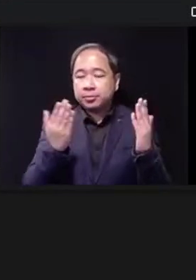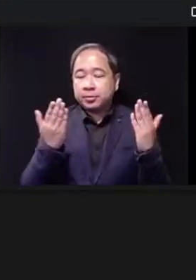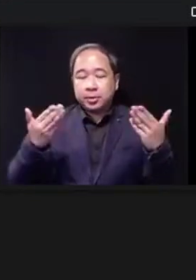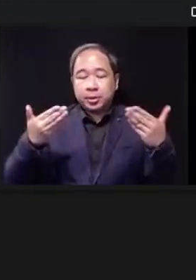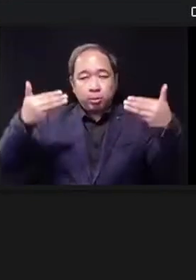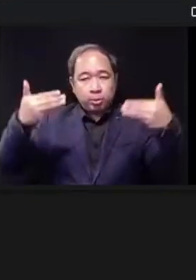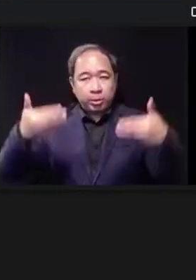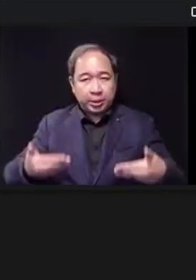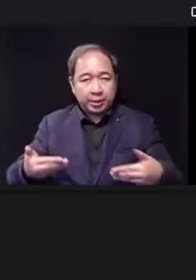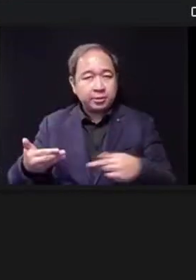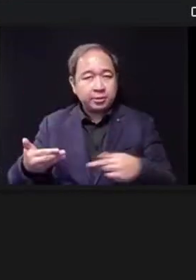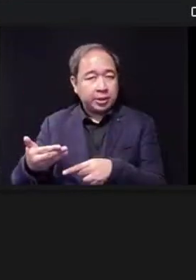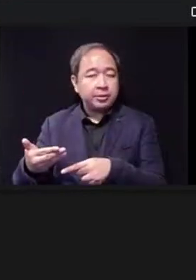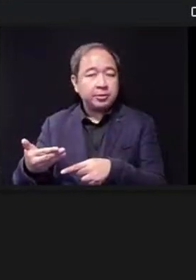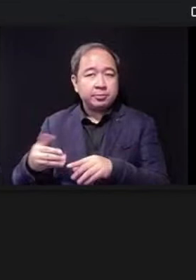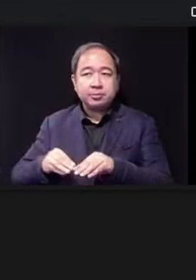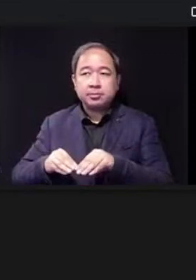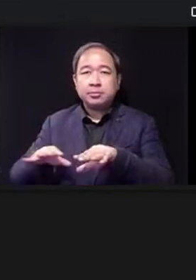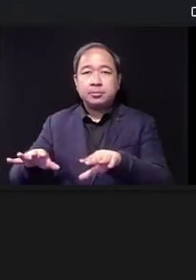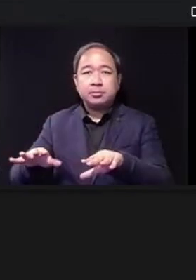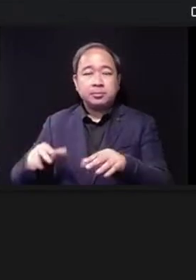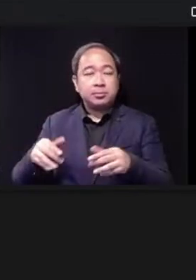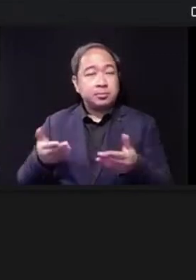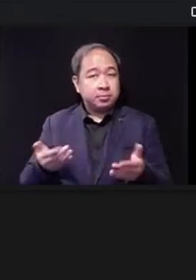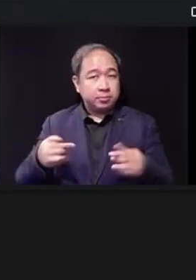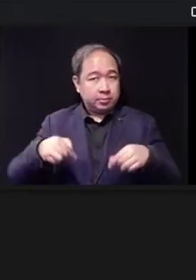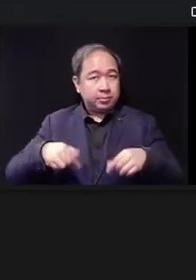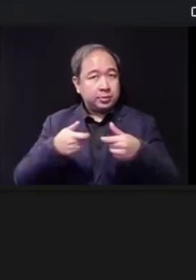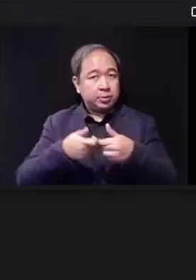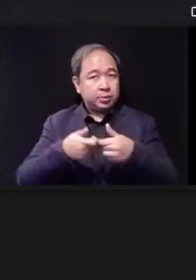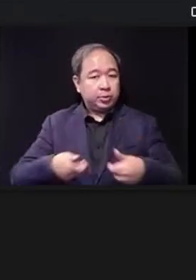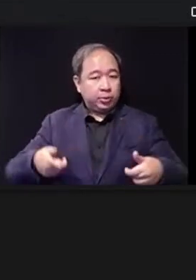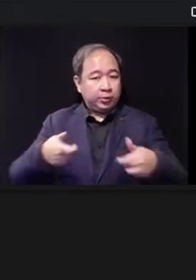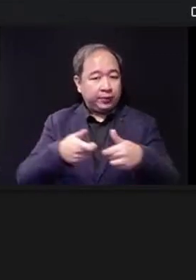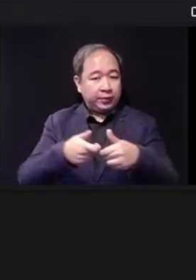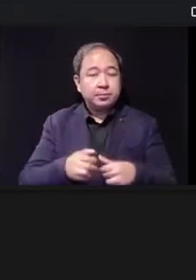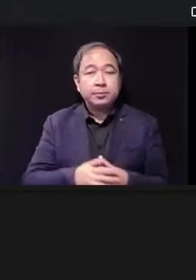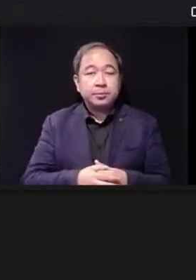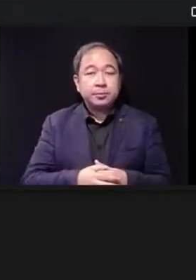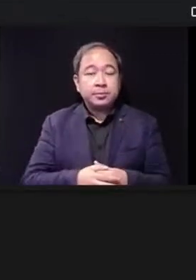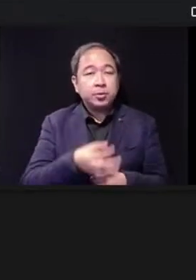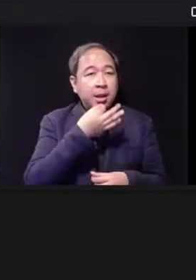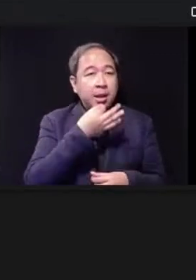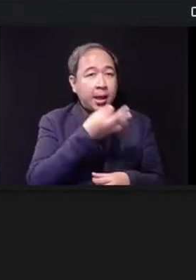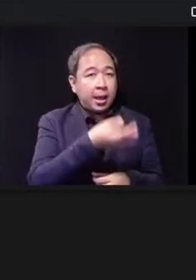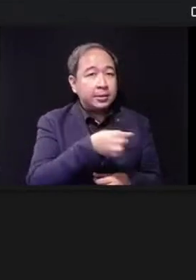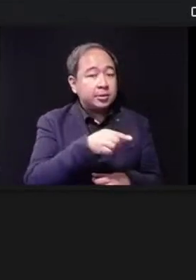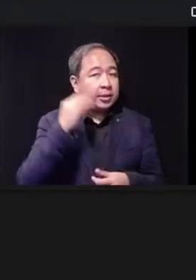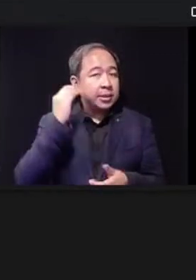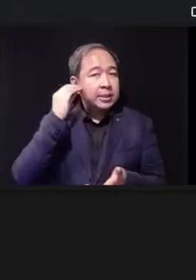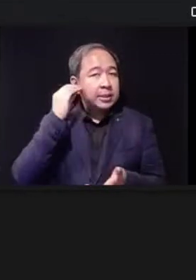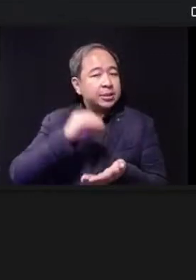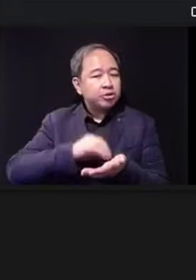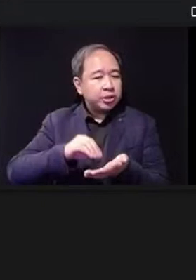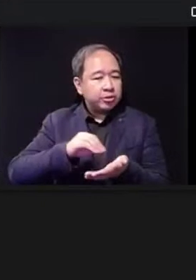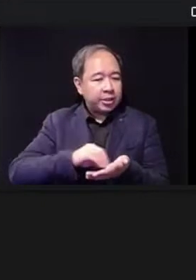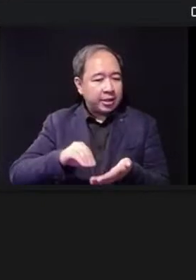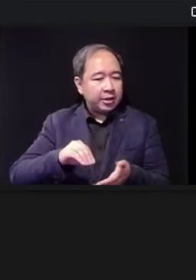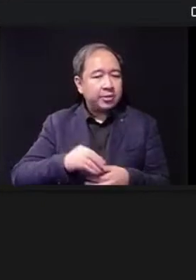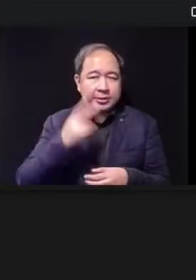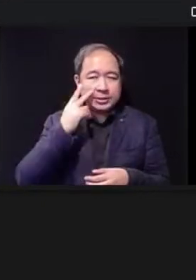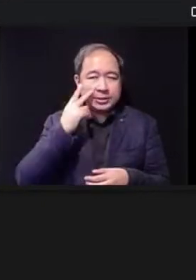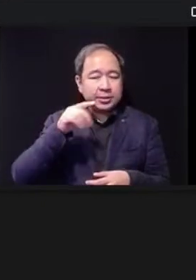as given us for this conference. So may I request the Secretariat to just